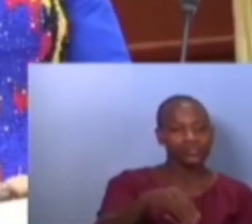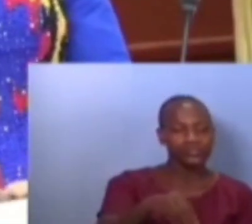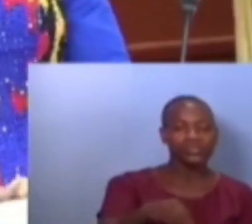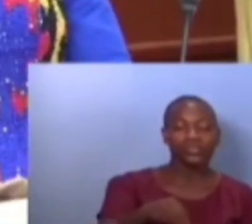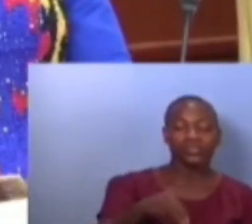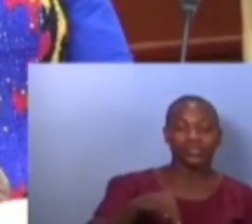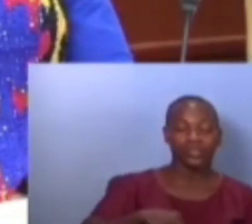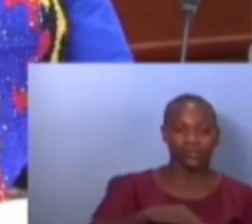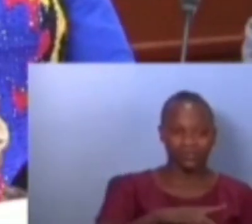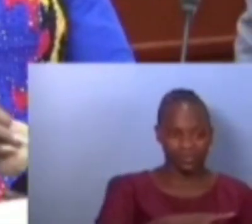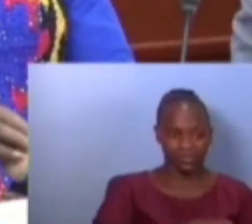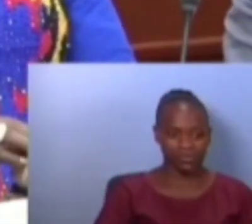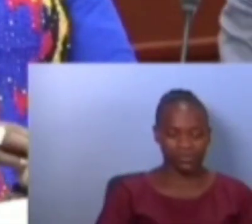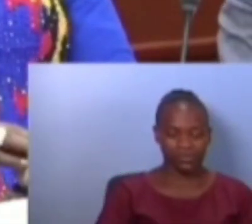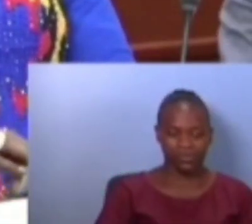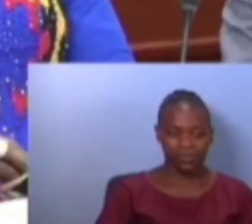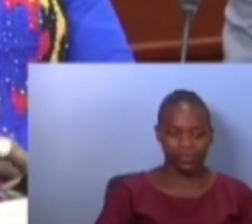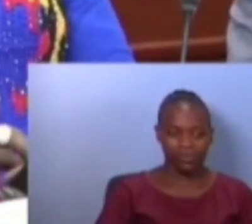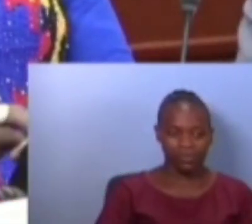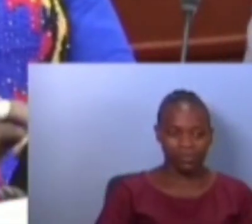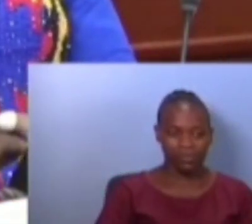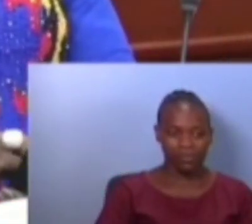Parliament. Mr. Chairman,